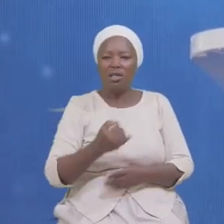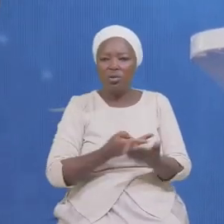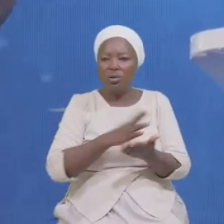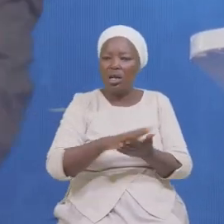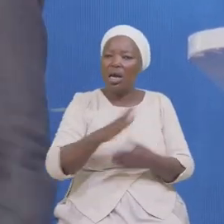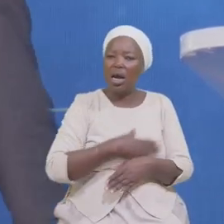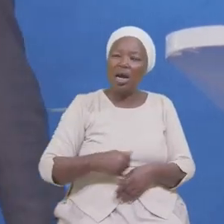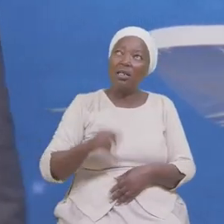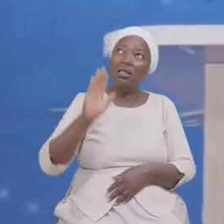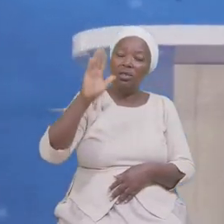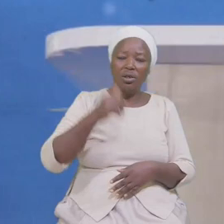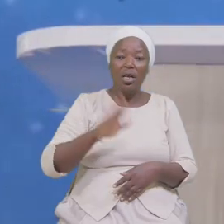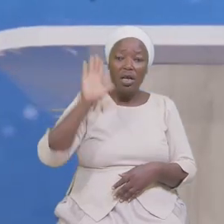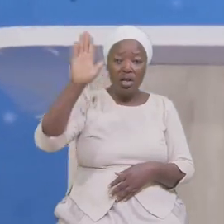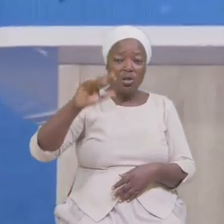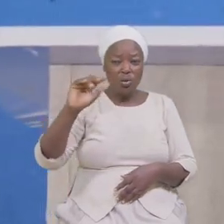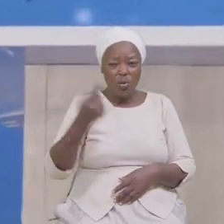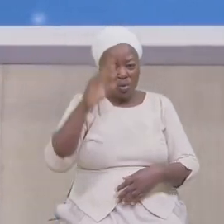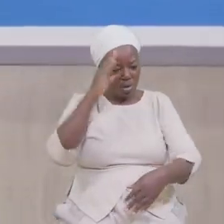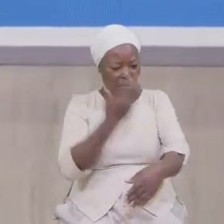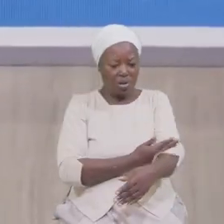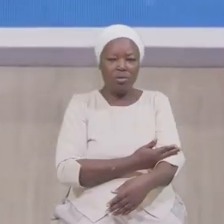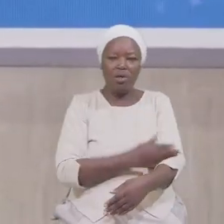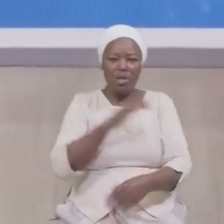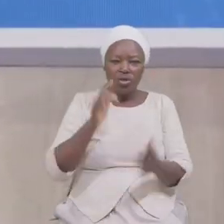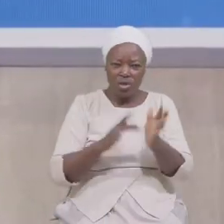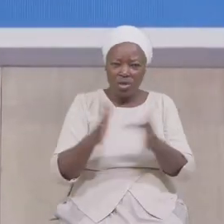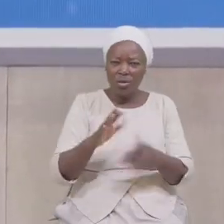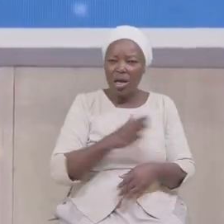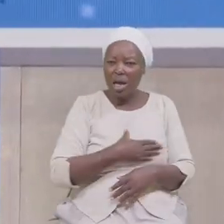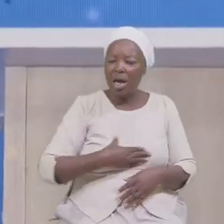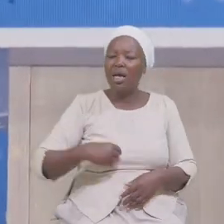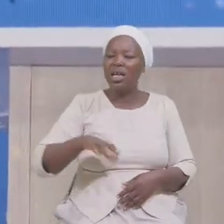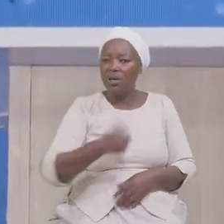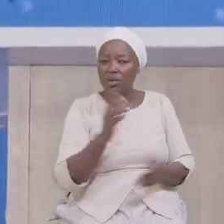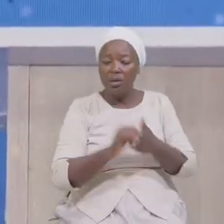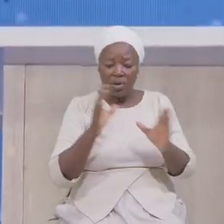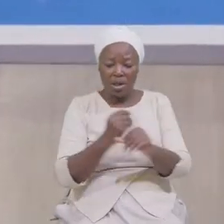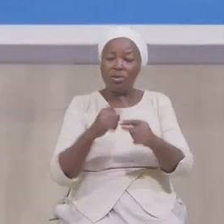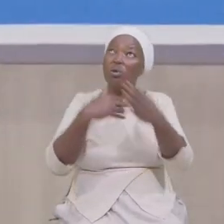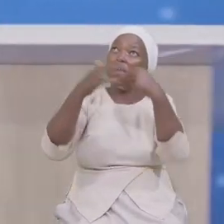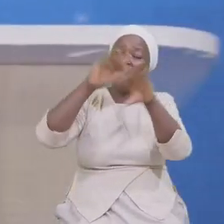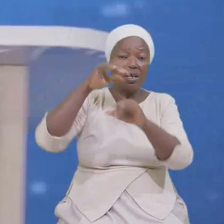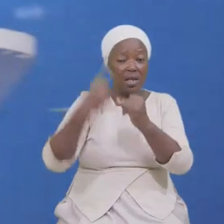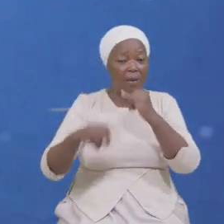child Jesus. And anyone that will get to heaven must have sanctification and